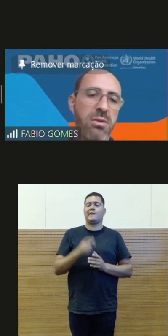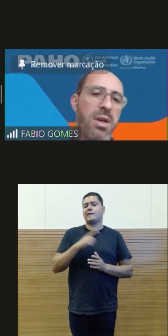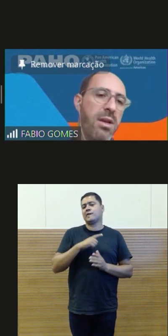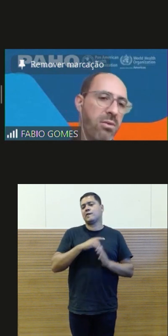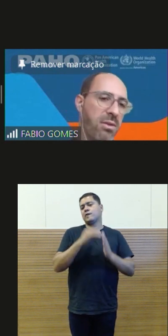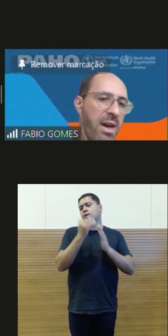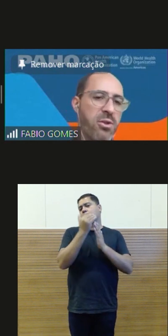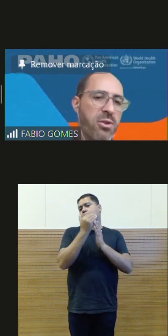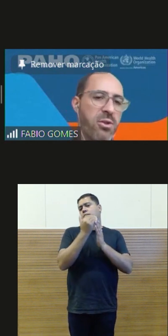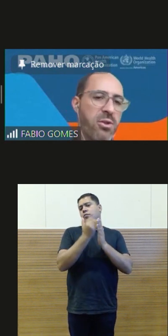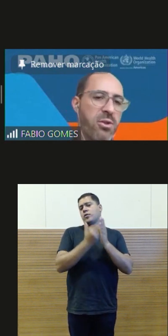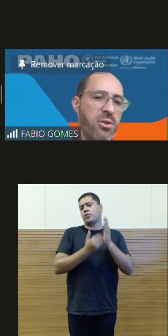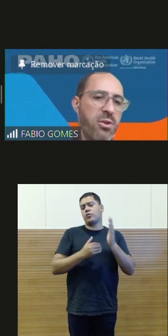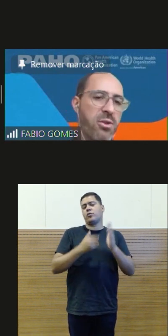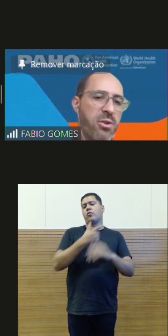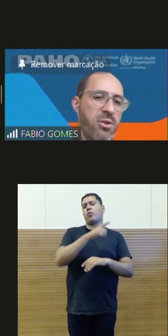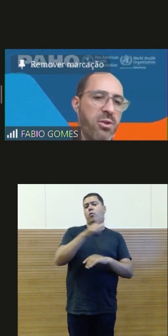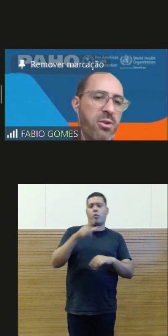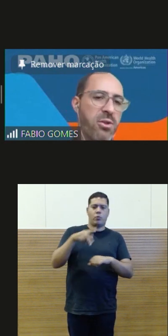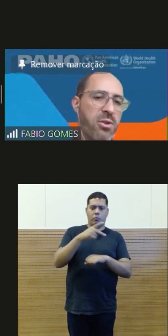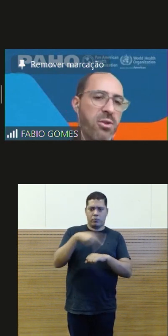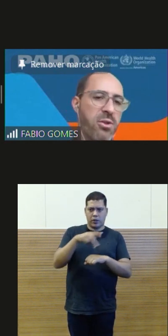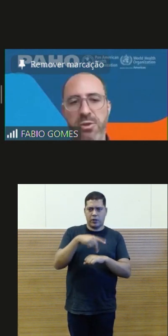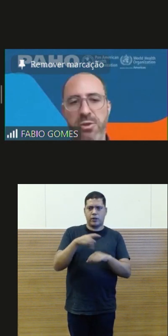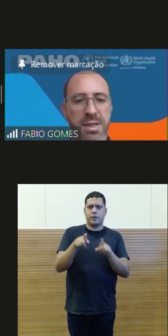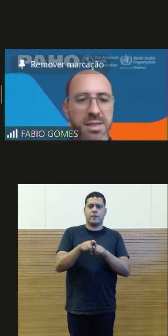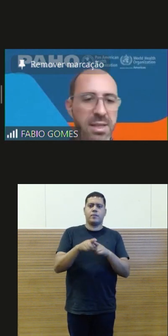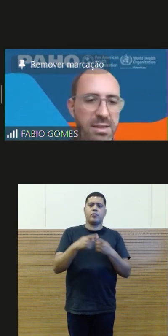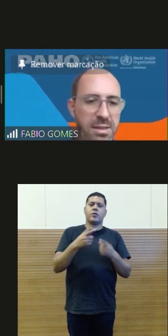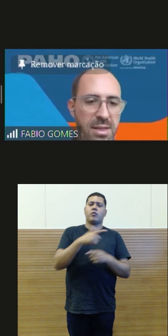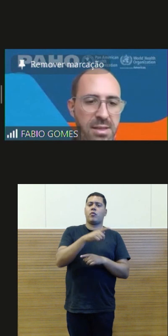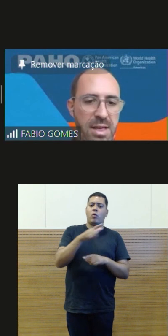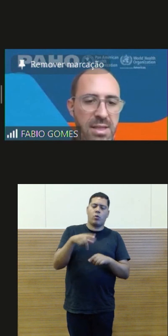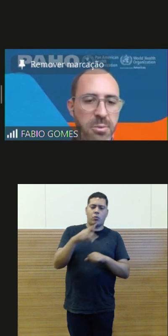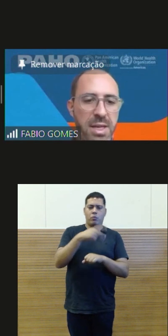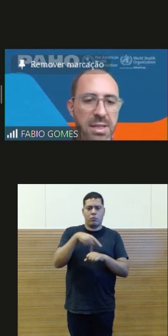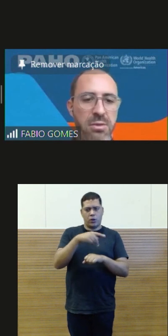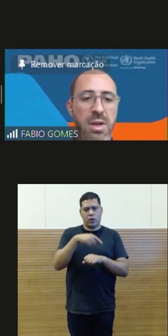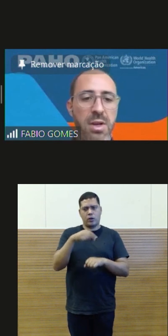price of and how these prices are reducing.